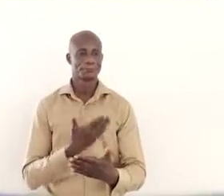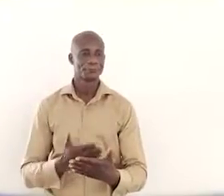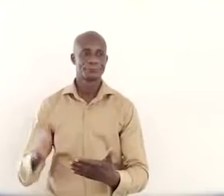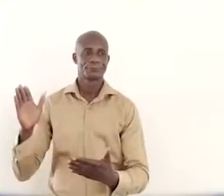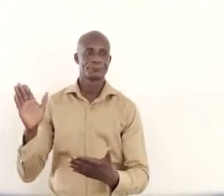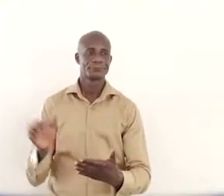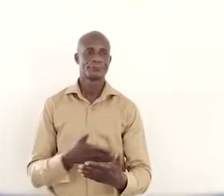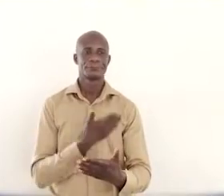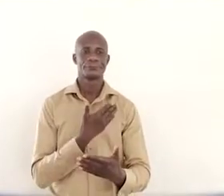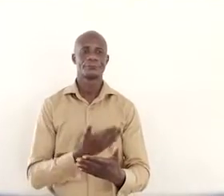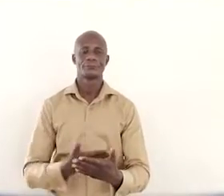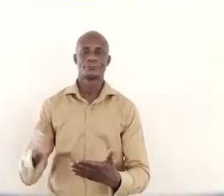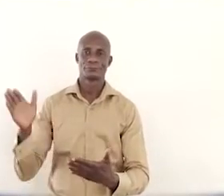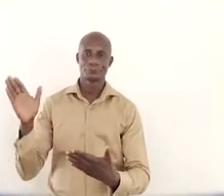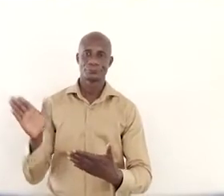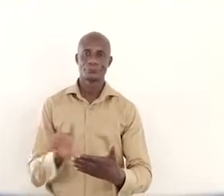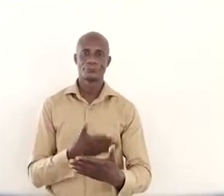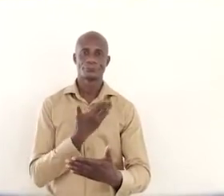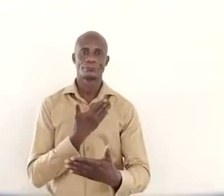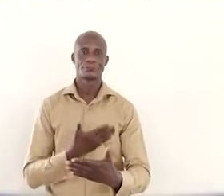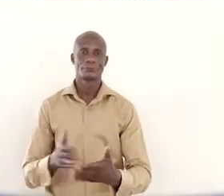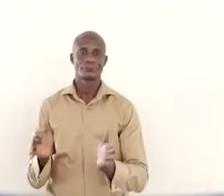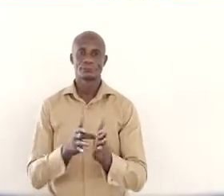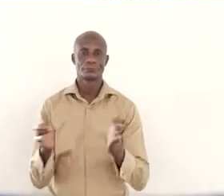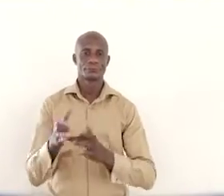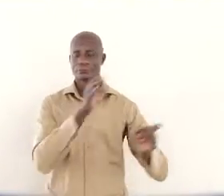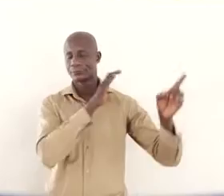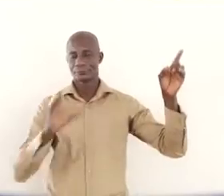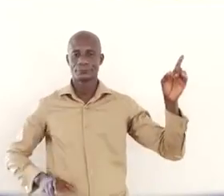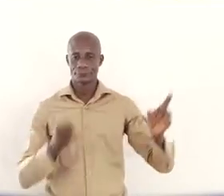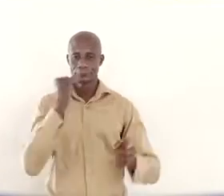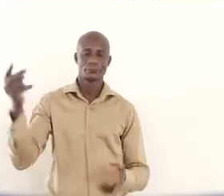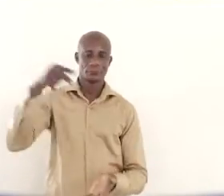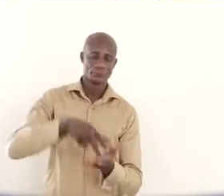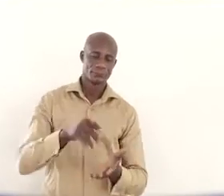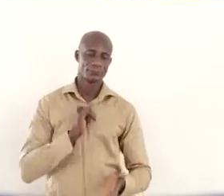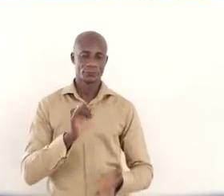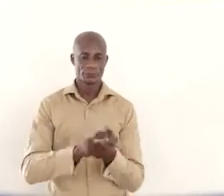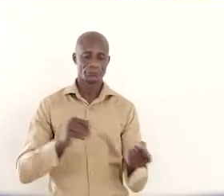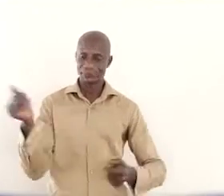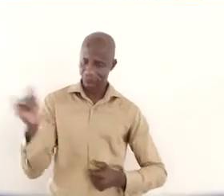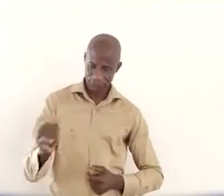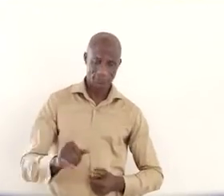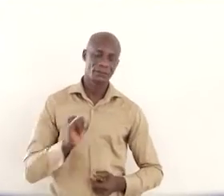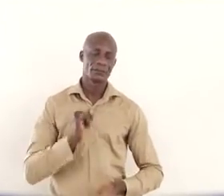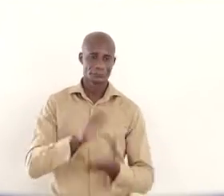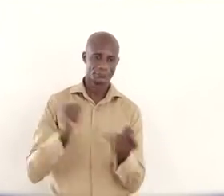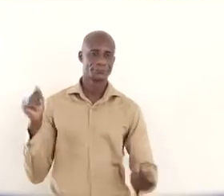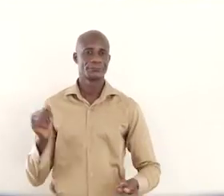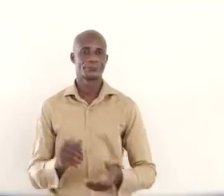Lord and my God. Jesus Christ is risen. I believe, yes,